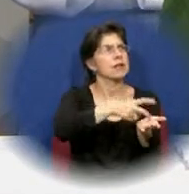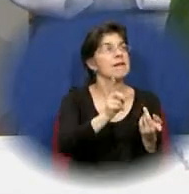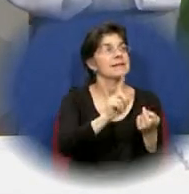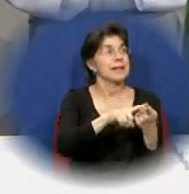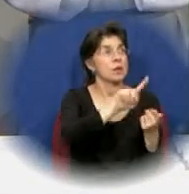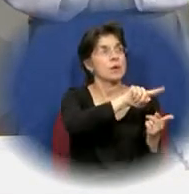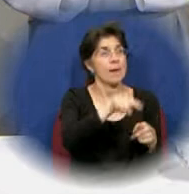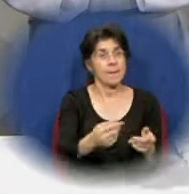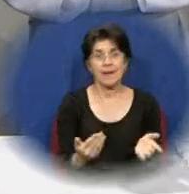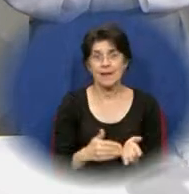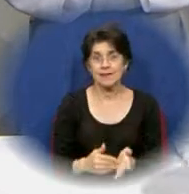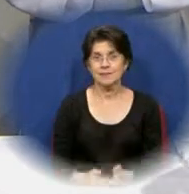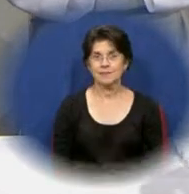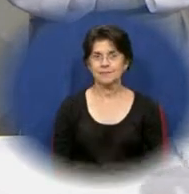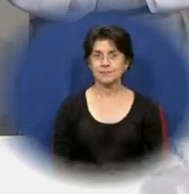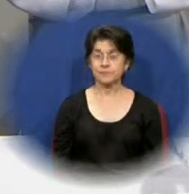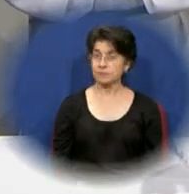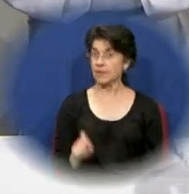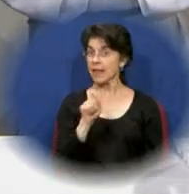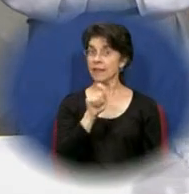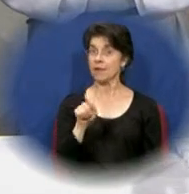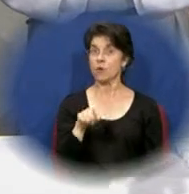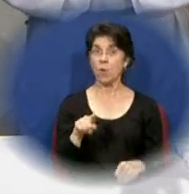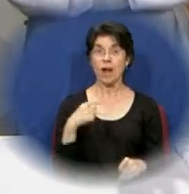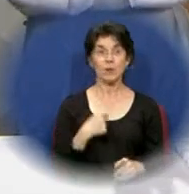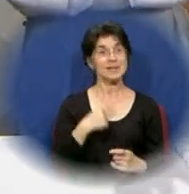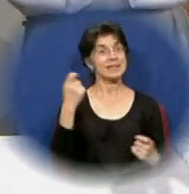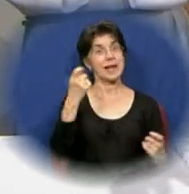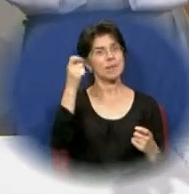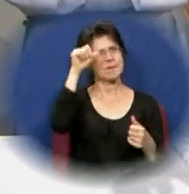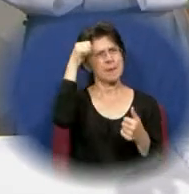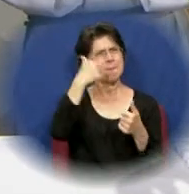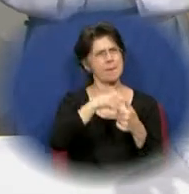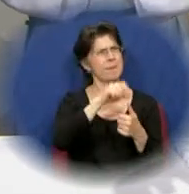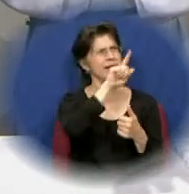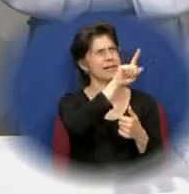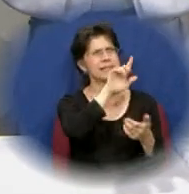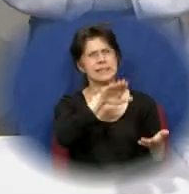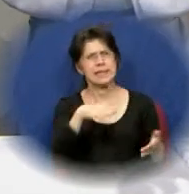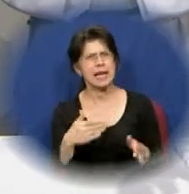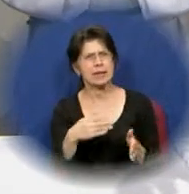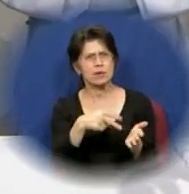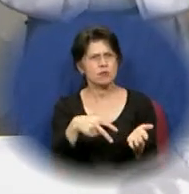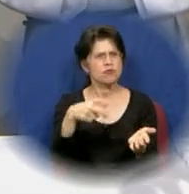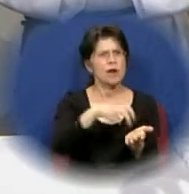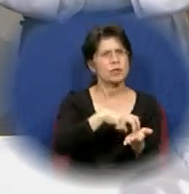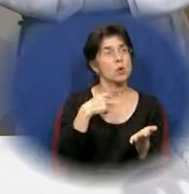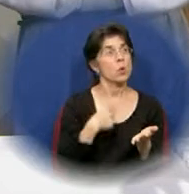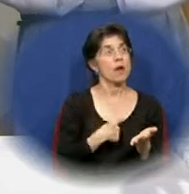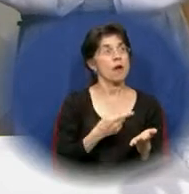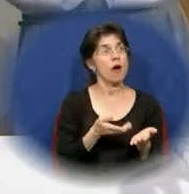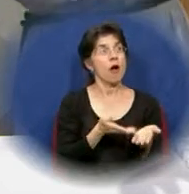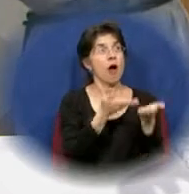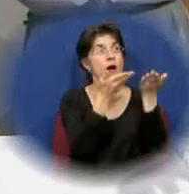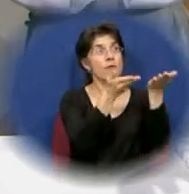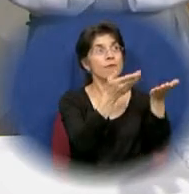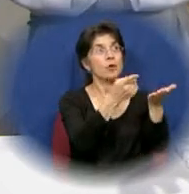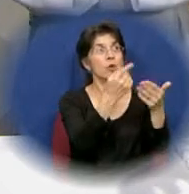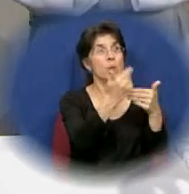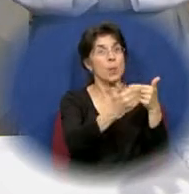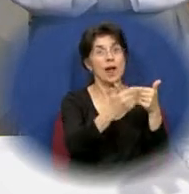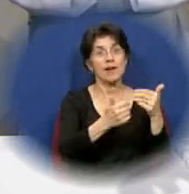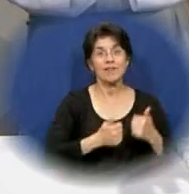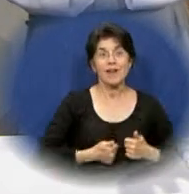again. Therefore, as we celebrate the memorial of his death and resurrection, we offer you, Lord, the bread of life and the chalice of